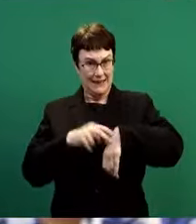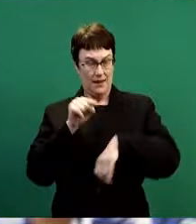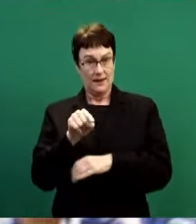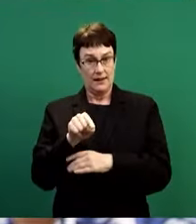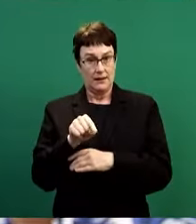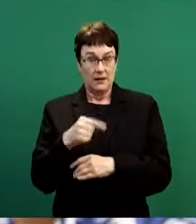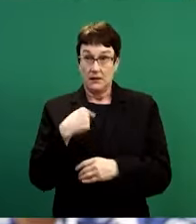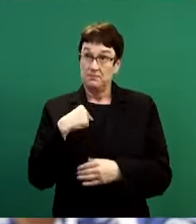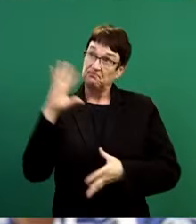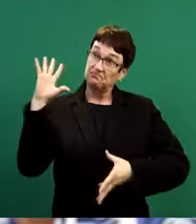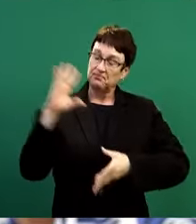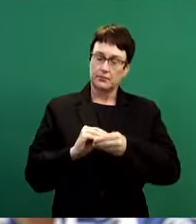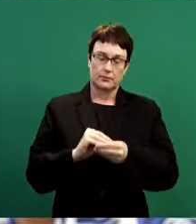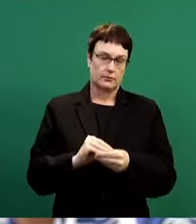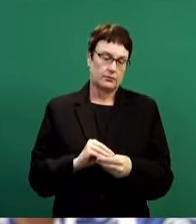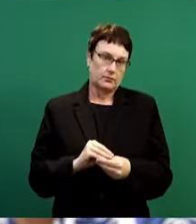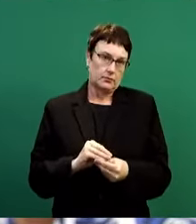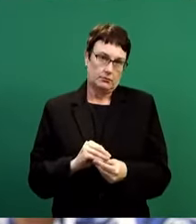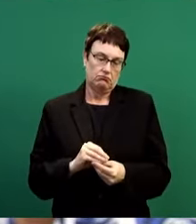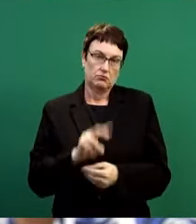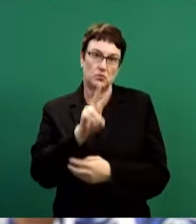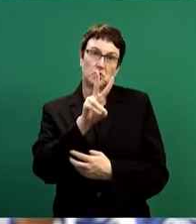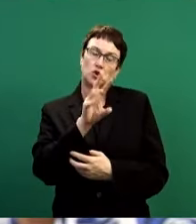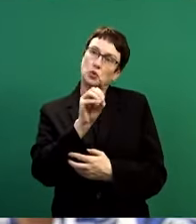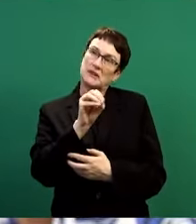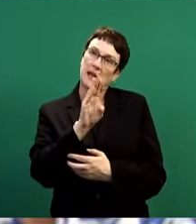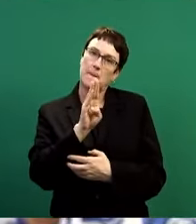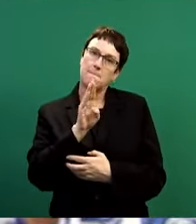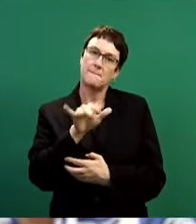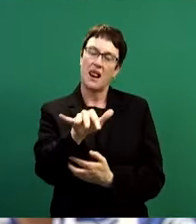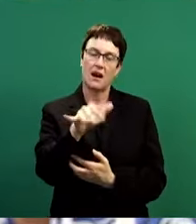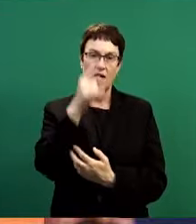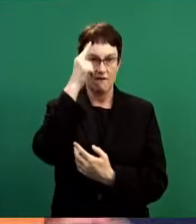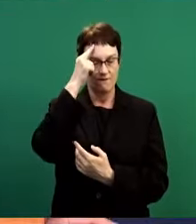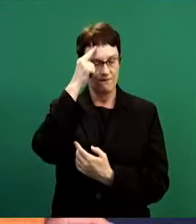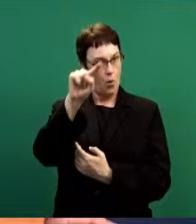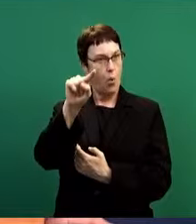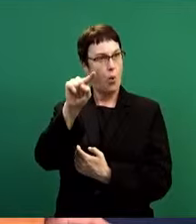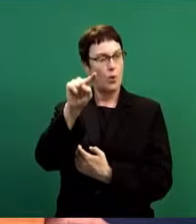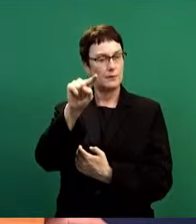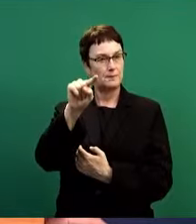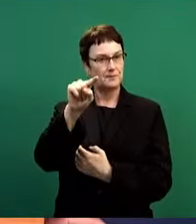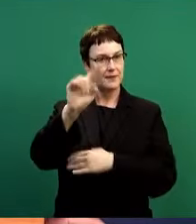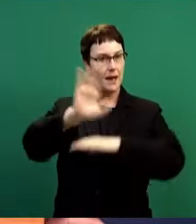means we are into negative equity right there.